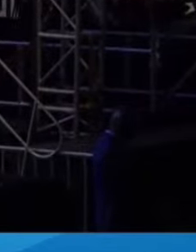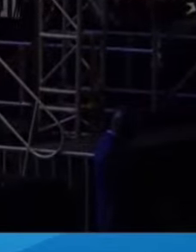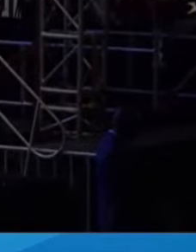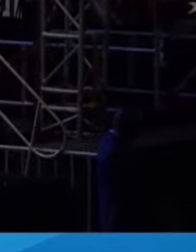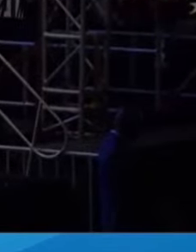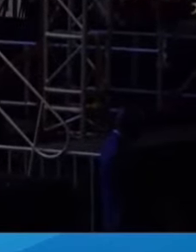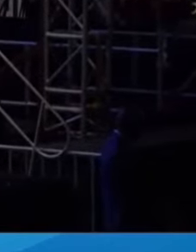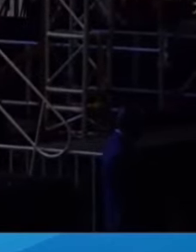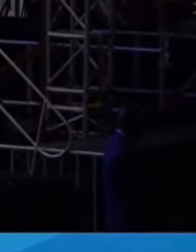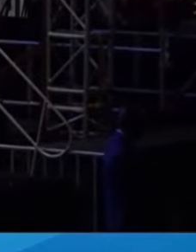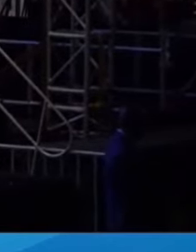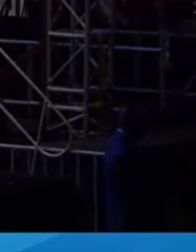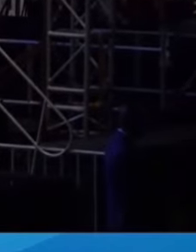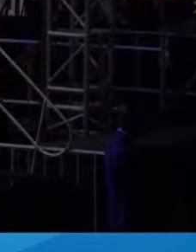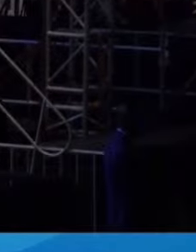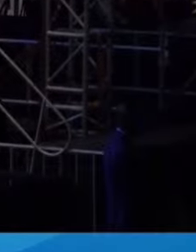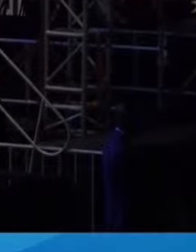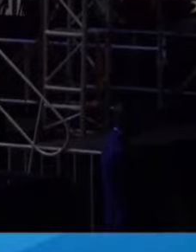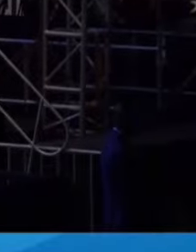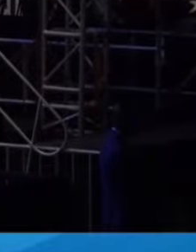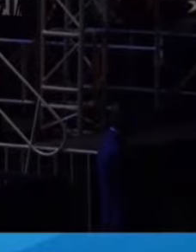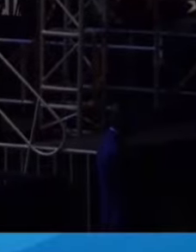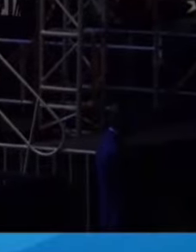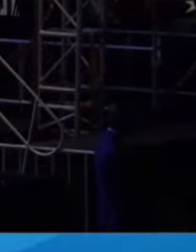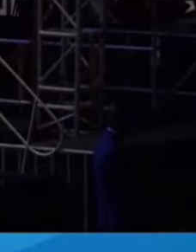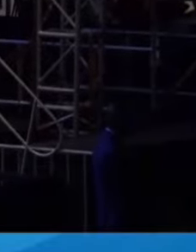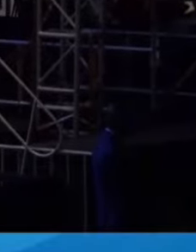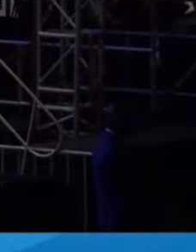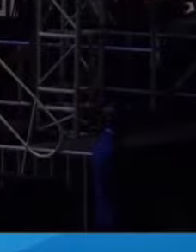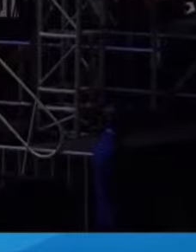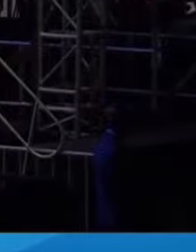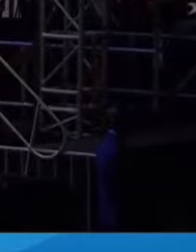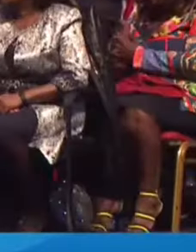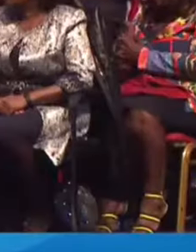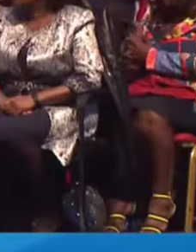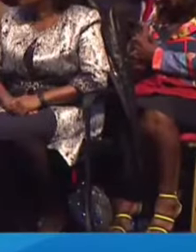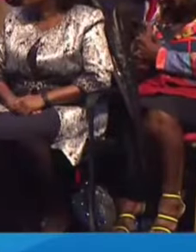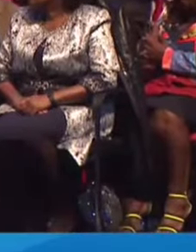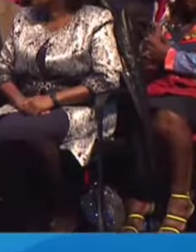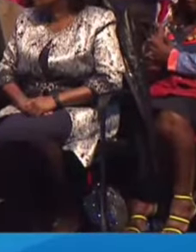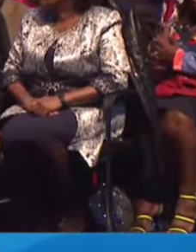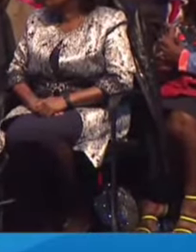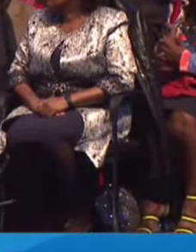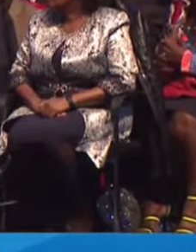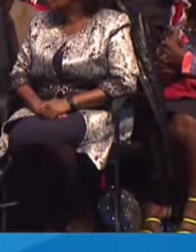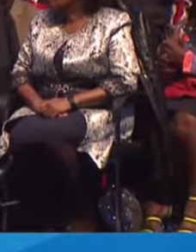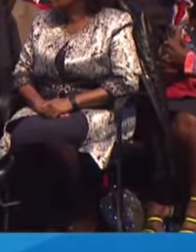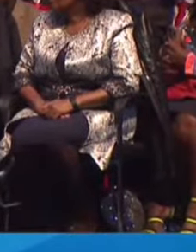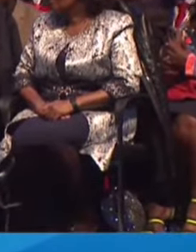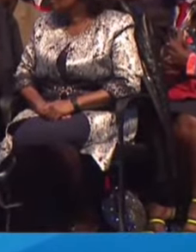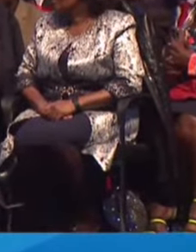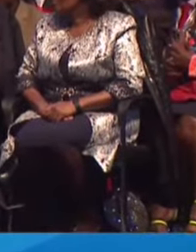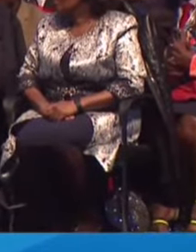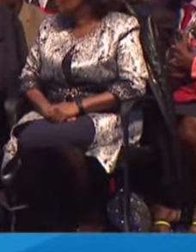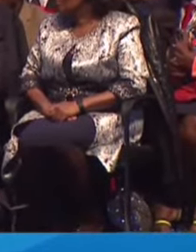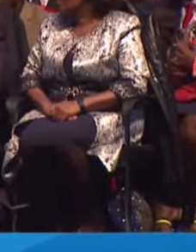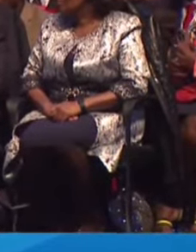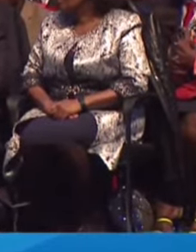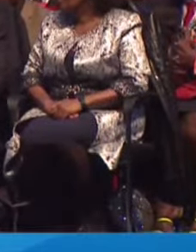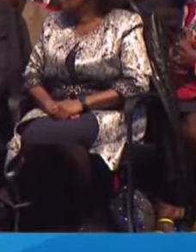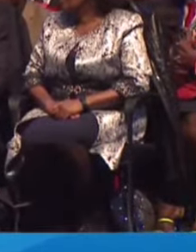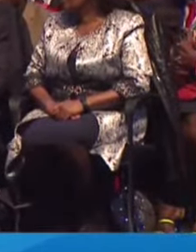fraction any nurse would know what that is it's when the heart beats P they say if it goes below